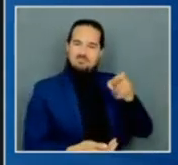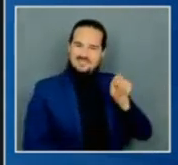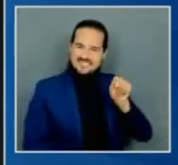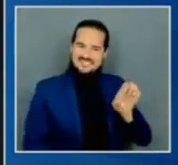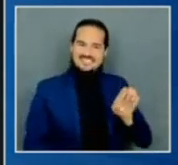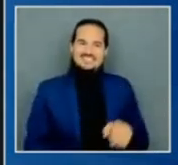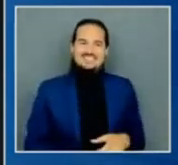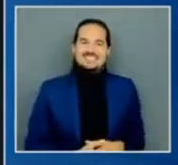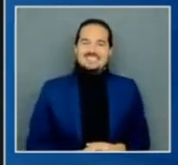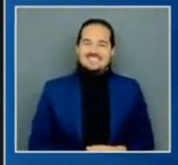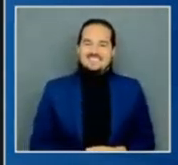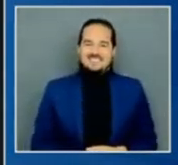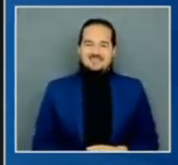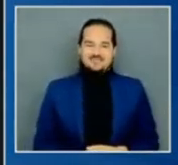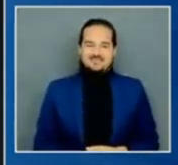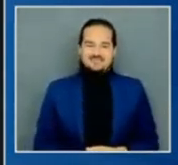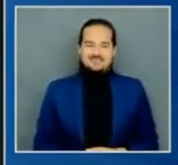Pete.